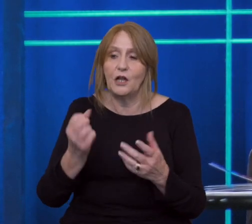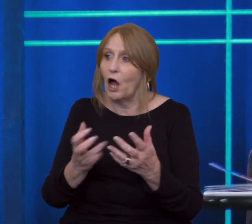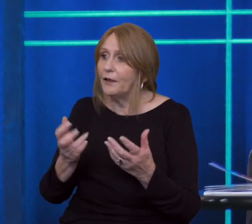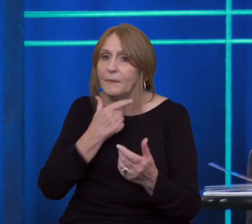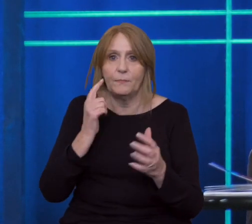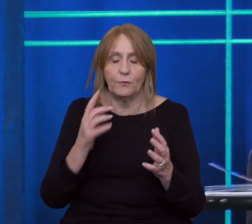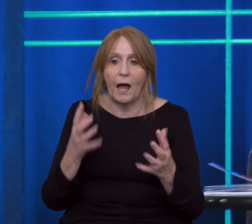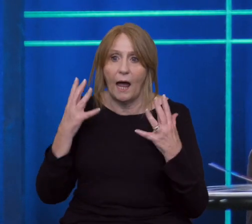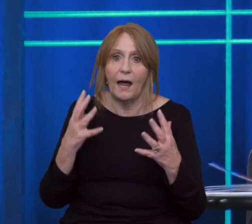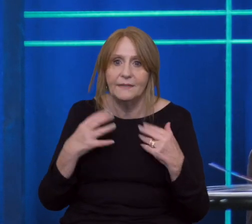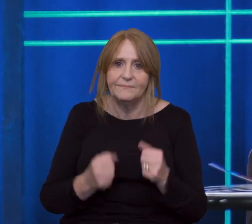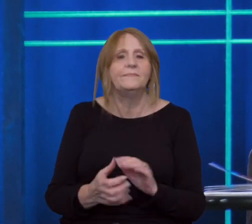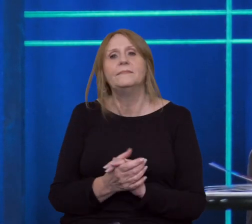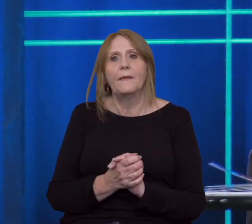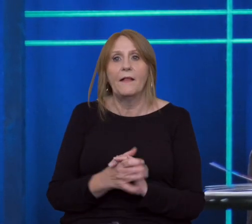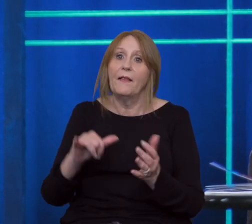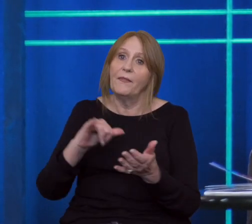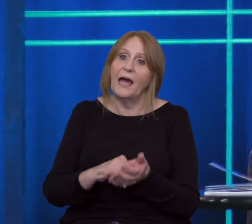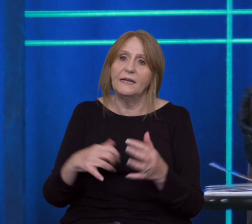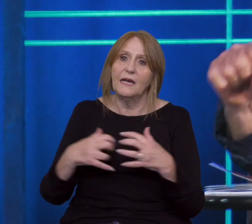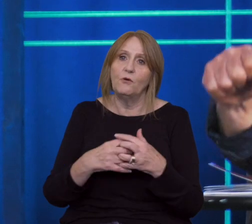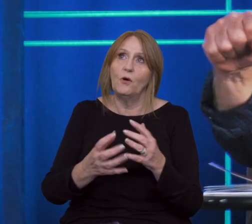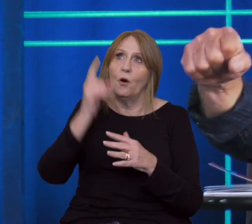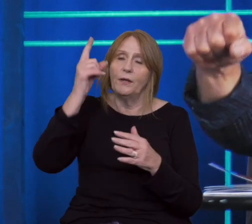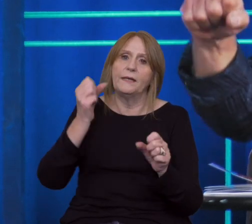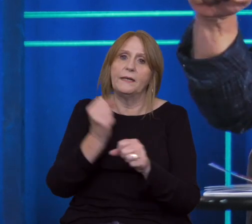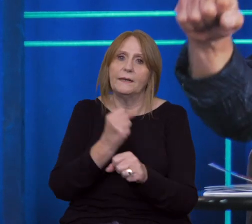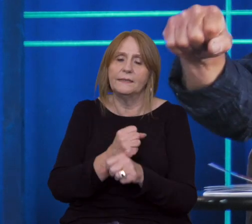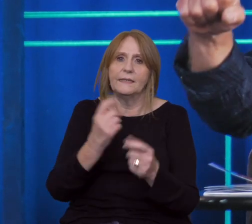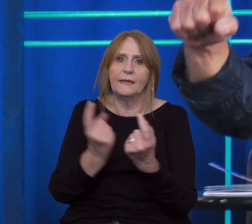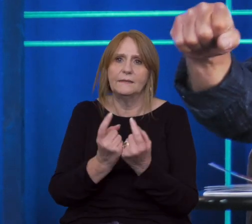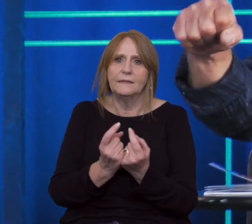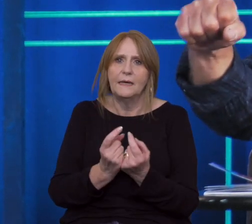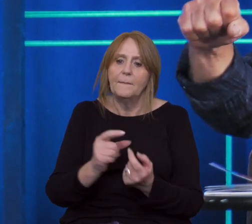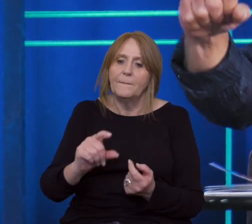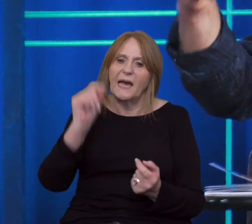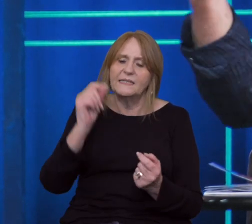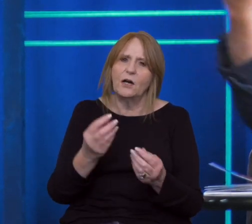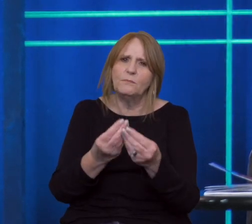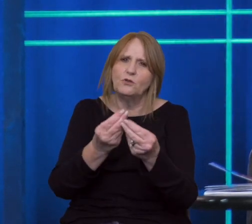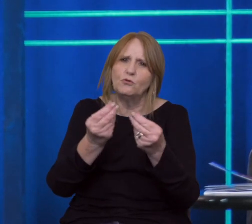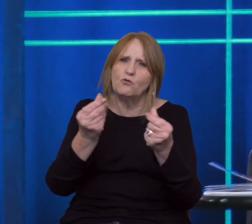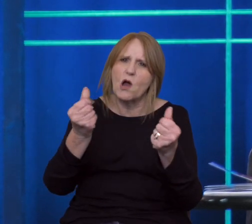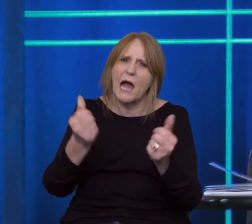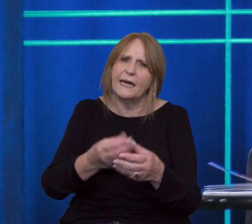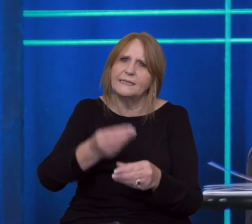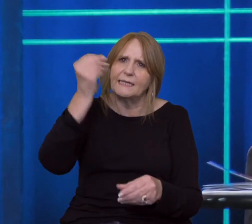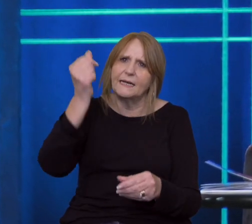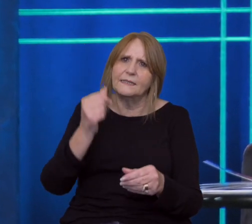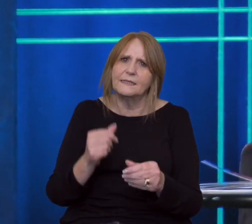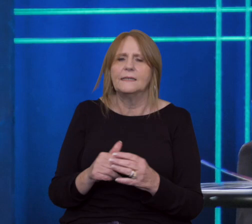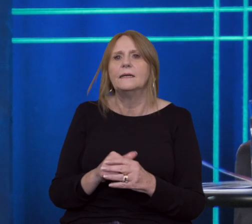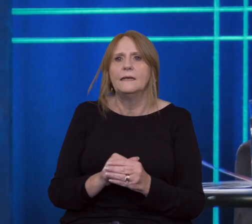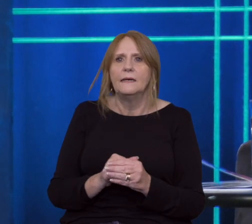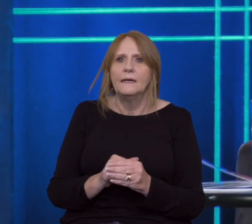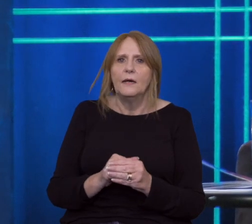it. And you know, that's how God always does something. He picks up dry sticks who are pliable in this sense